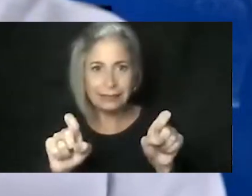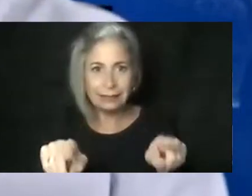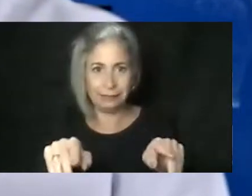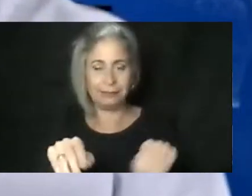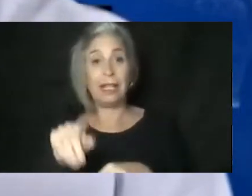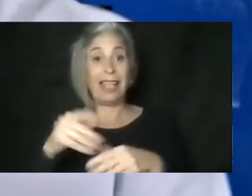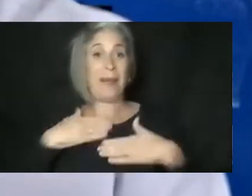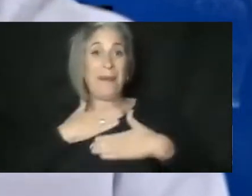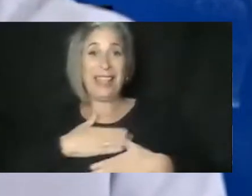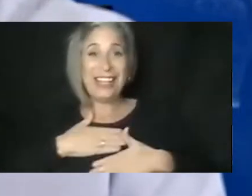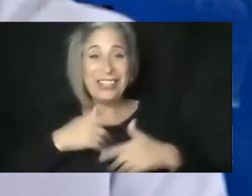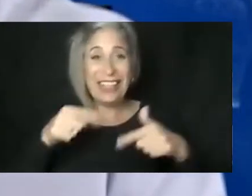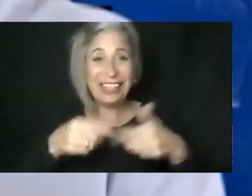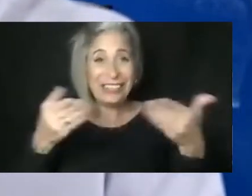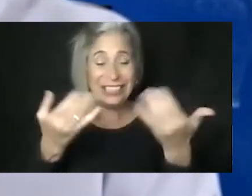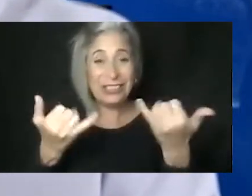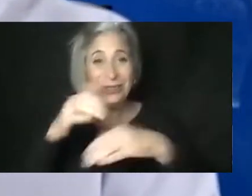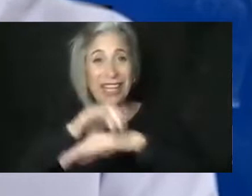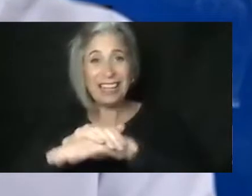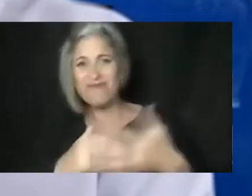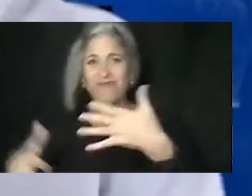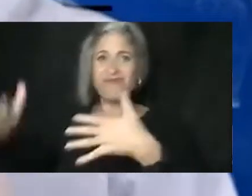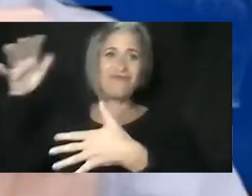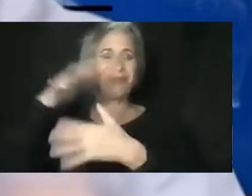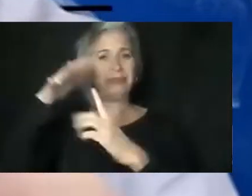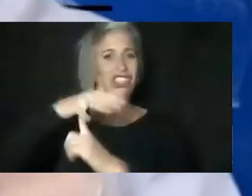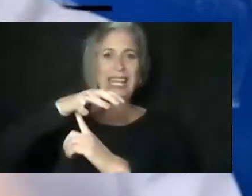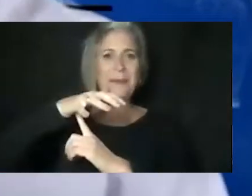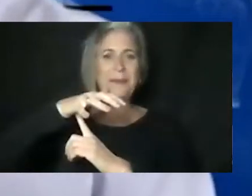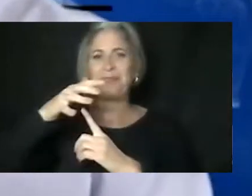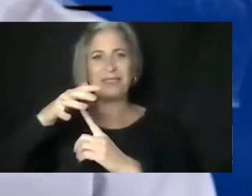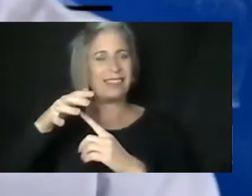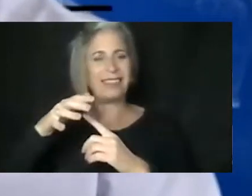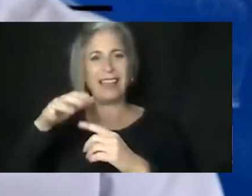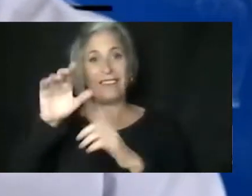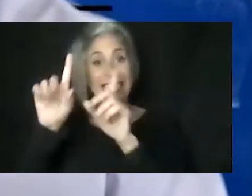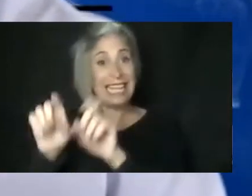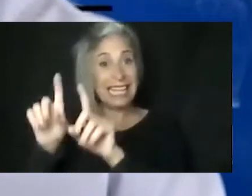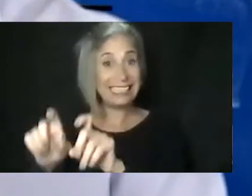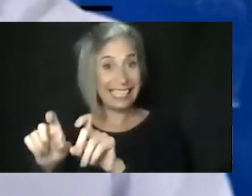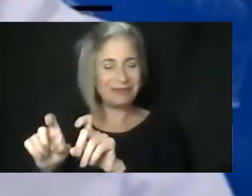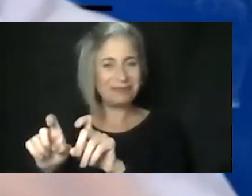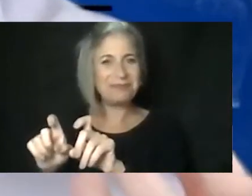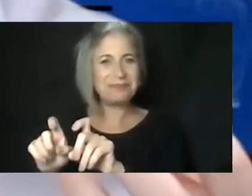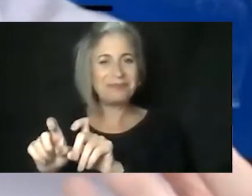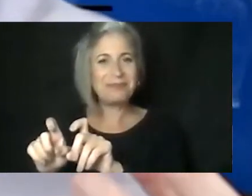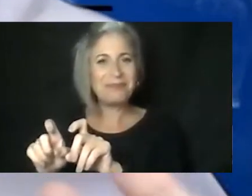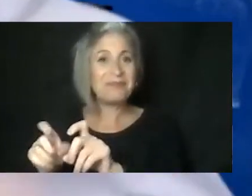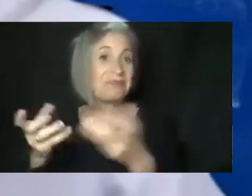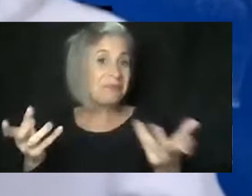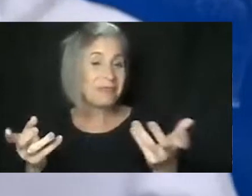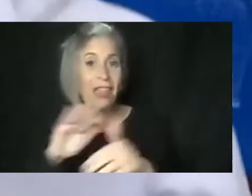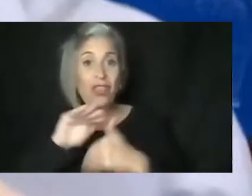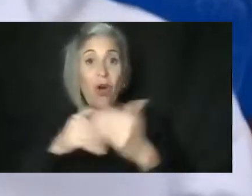Fable here tonight. They're probably the premier company in the space that is doing this kind of testing. And so consider, like, the